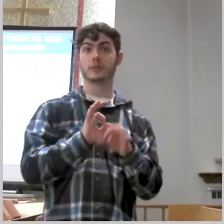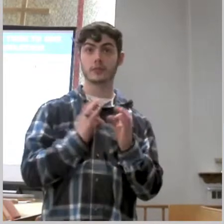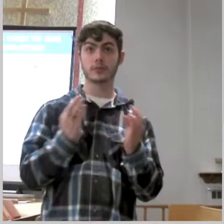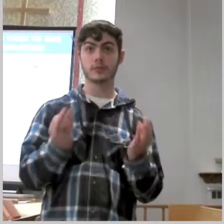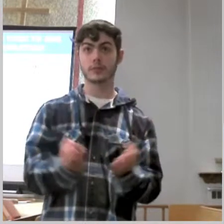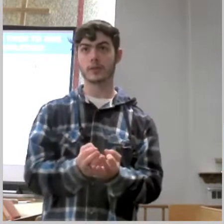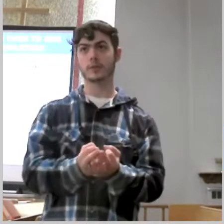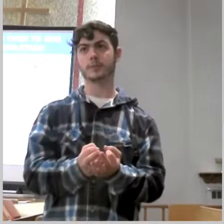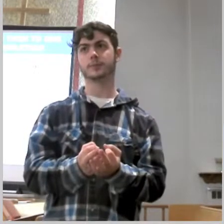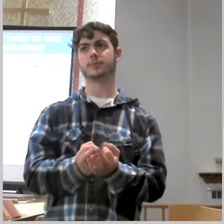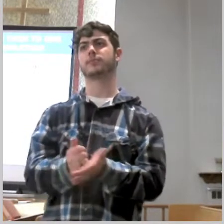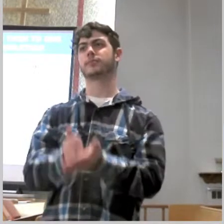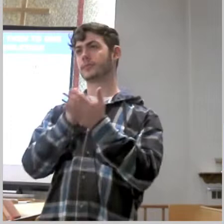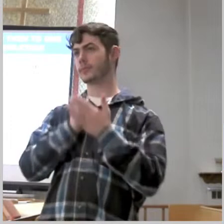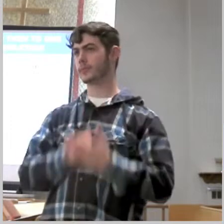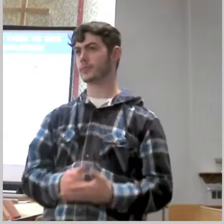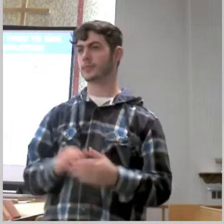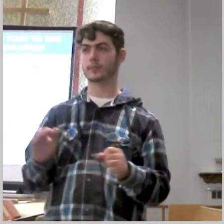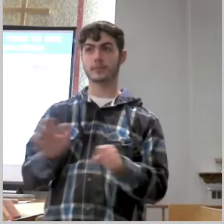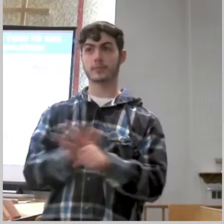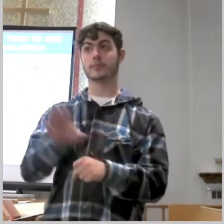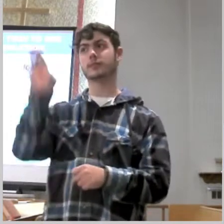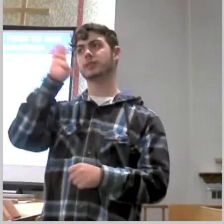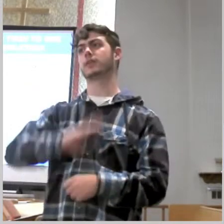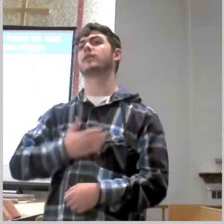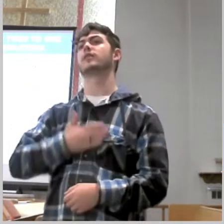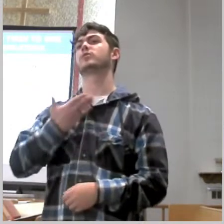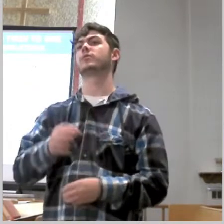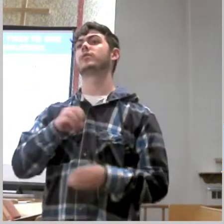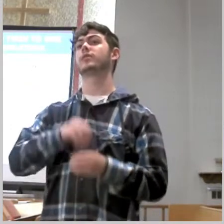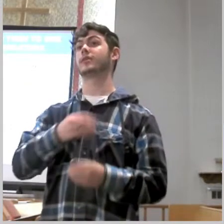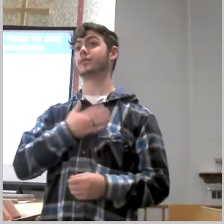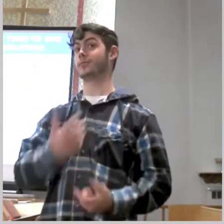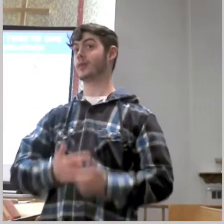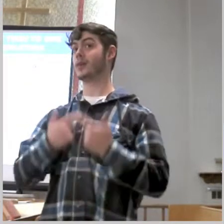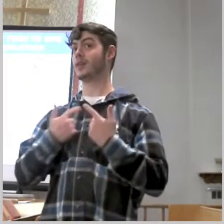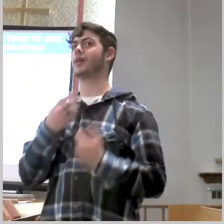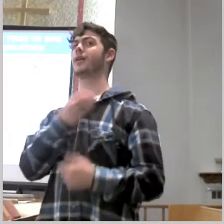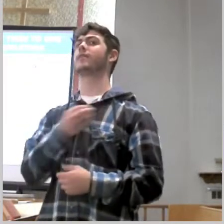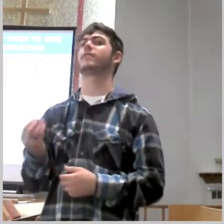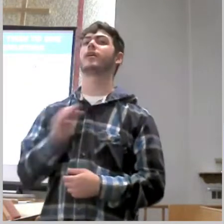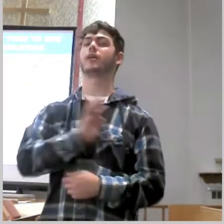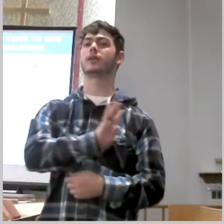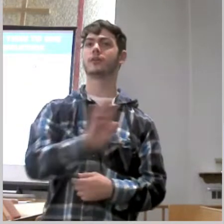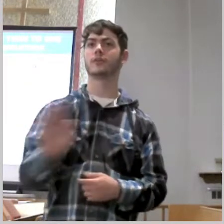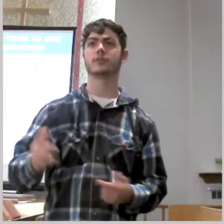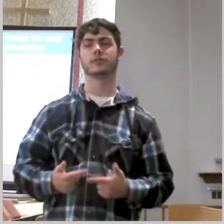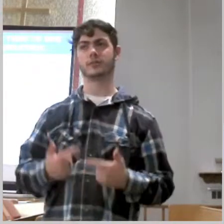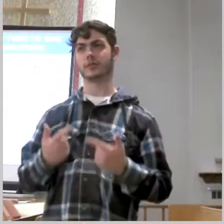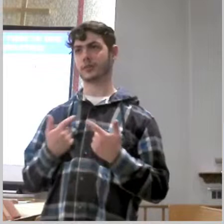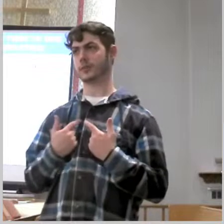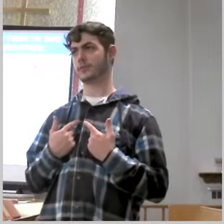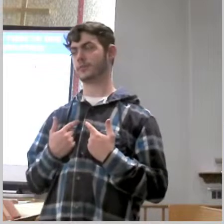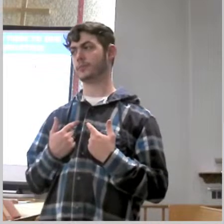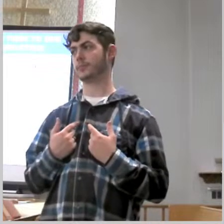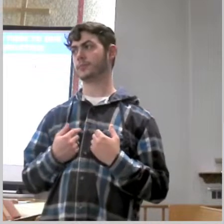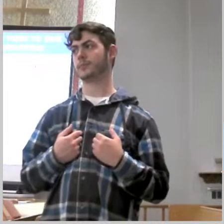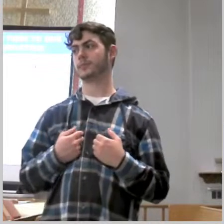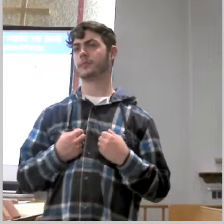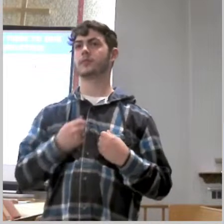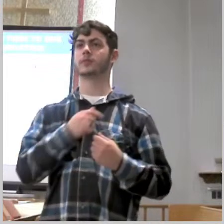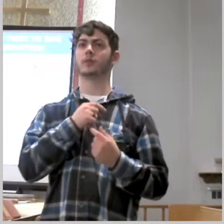me accomplish God's will in my life, but also in your life. It's a reciprocal act that